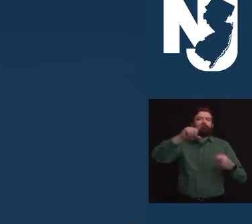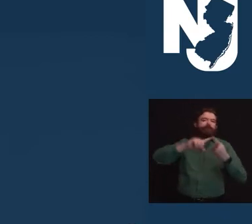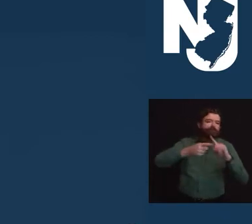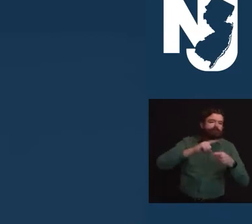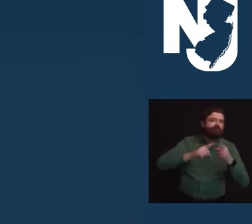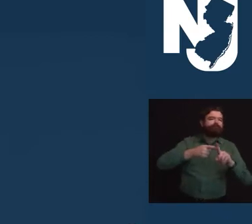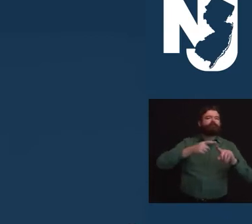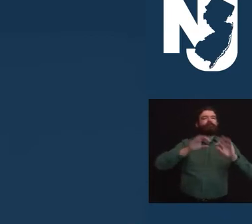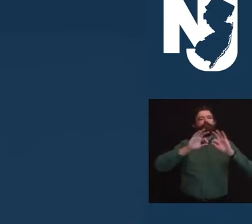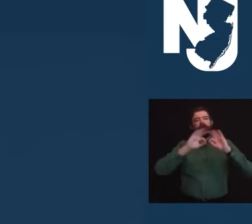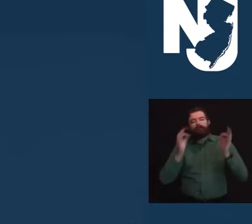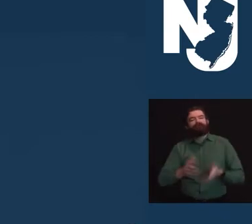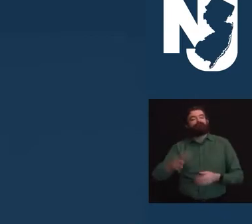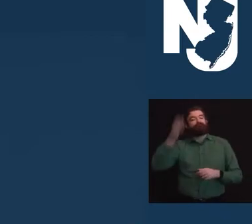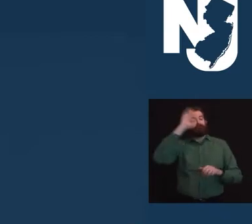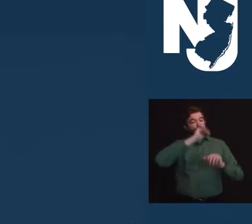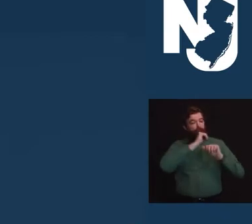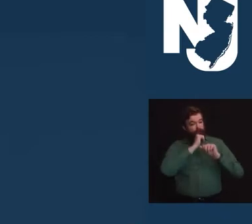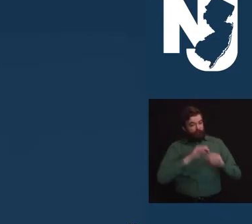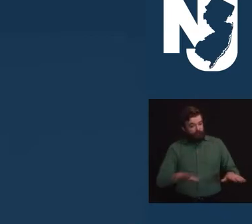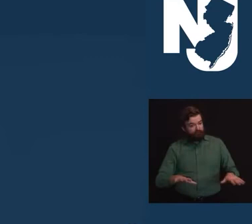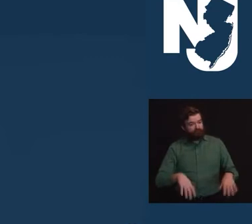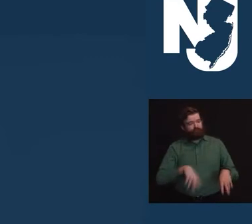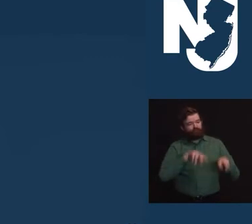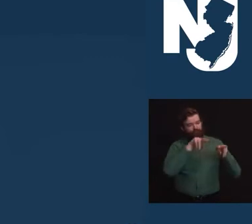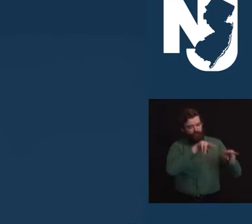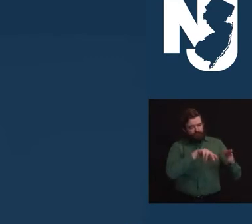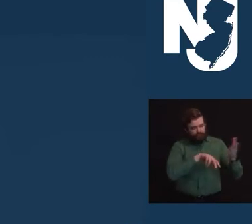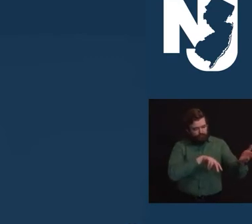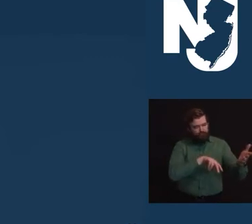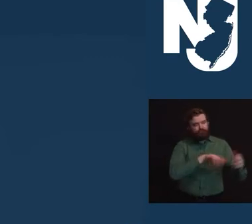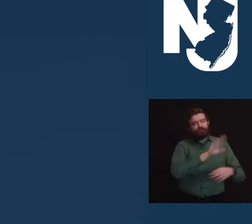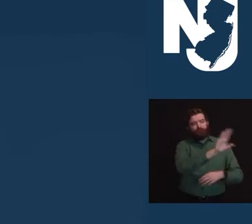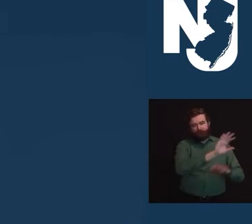May God bless and watch over you, Rachel, and your family.